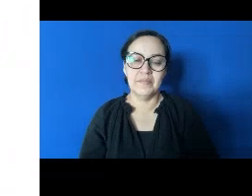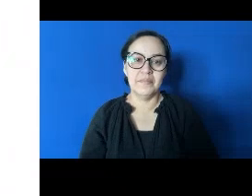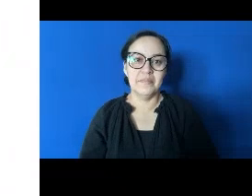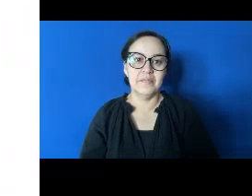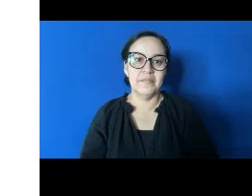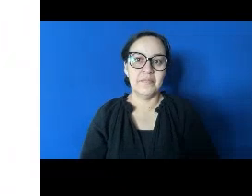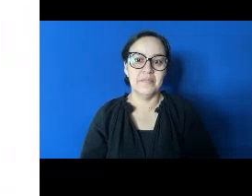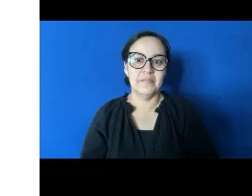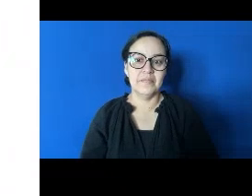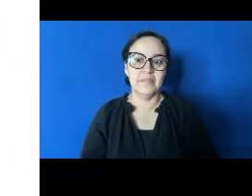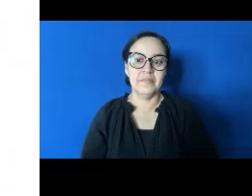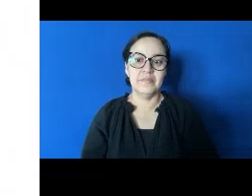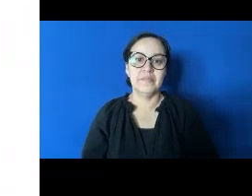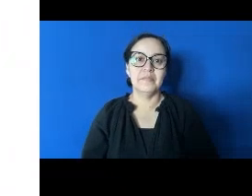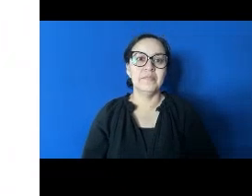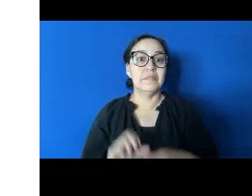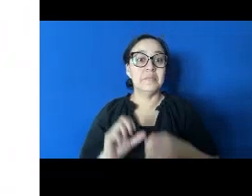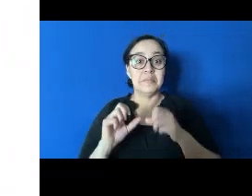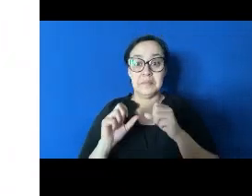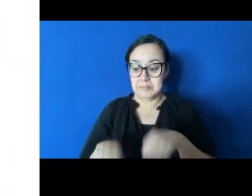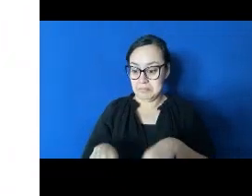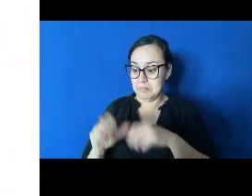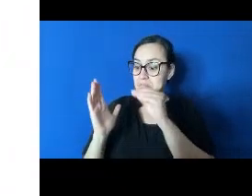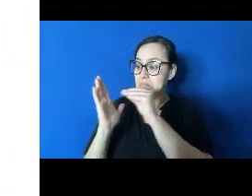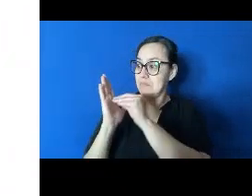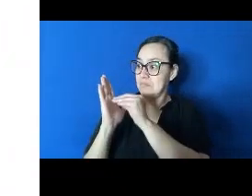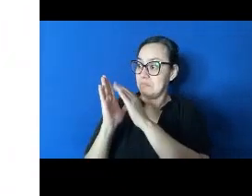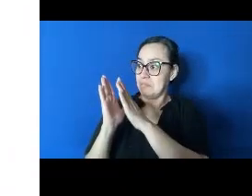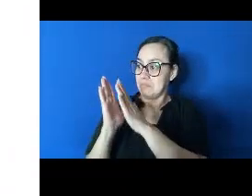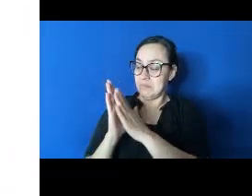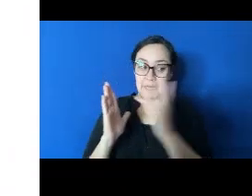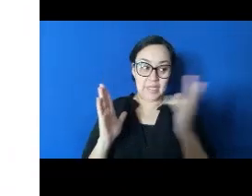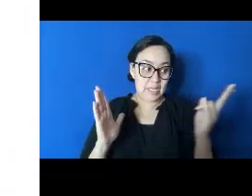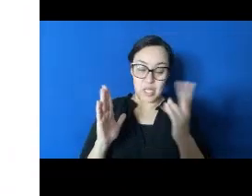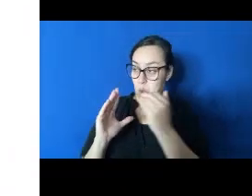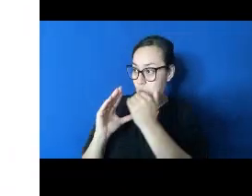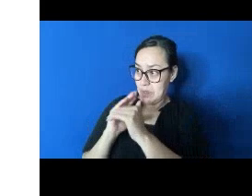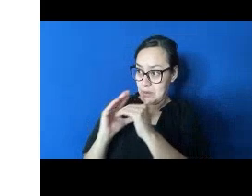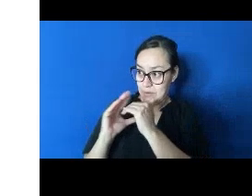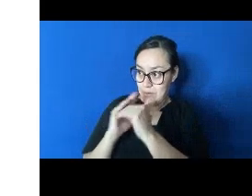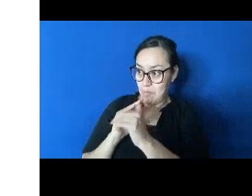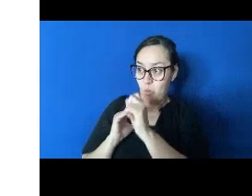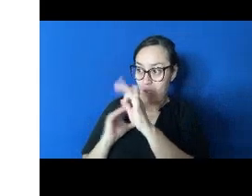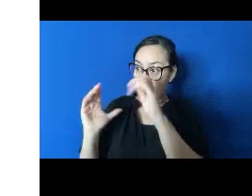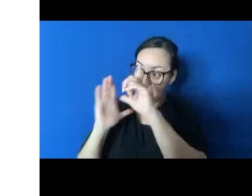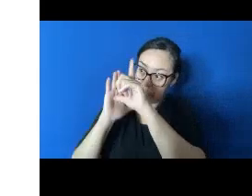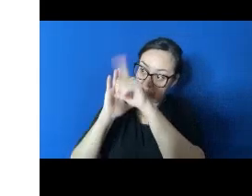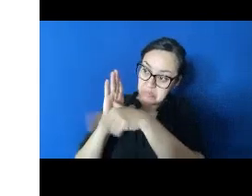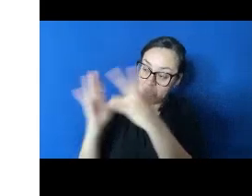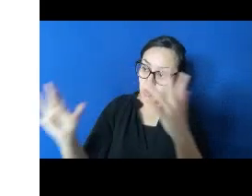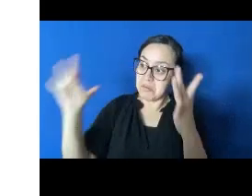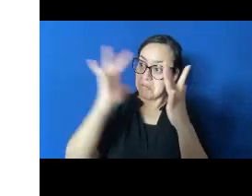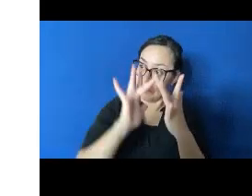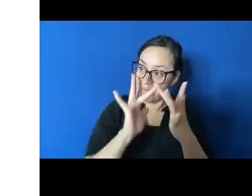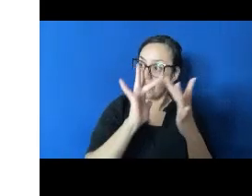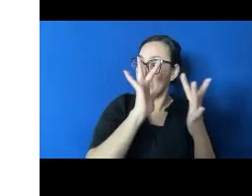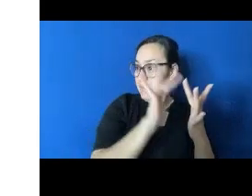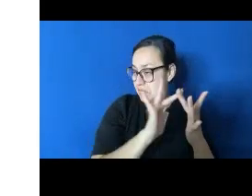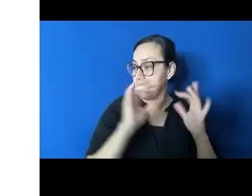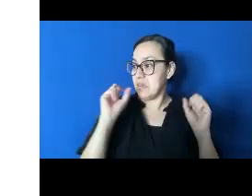We can share the emails of our colleagues, Cecile and Emmanuel, if you need to contact